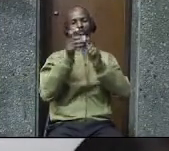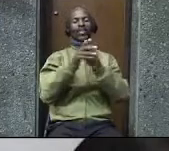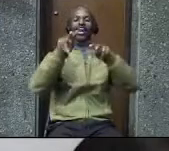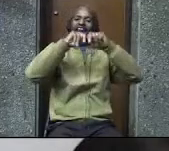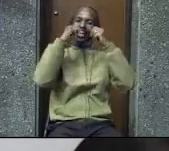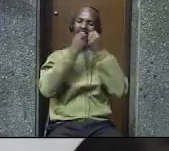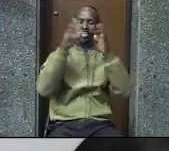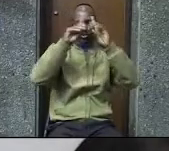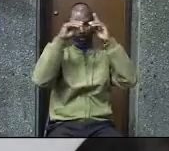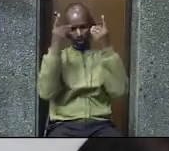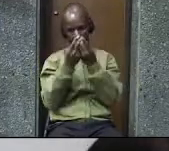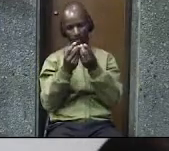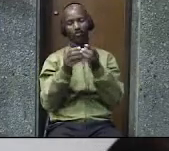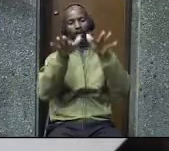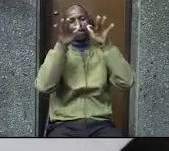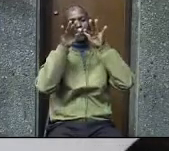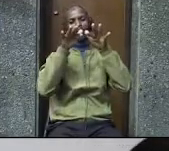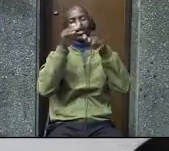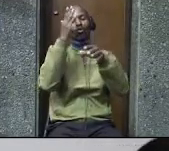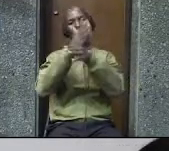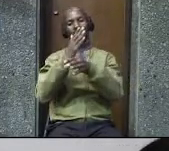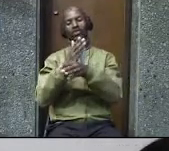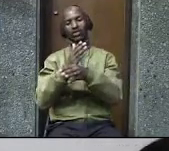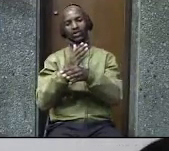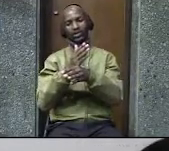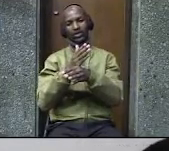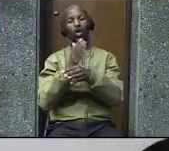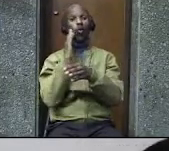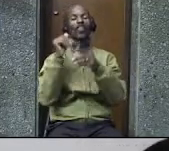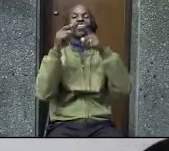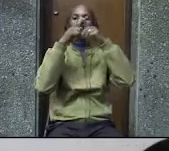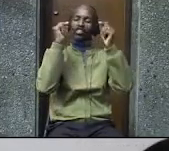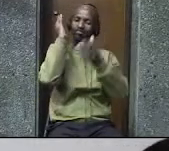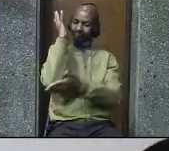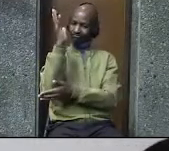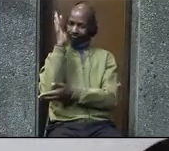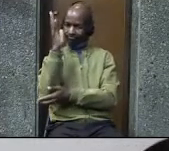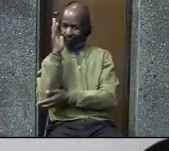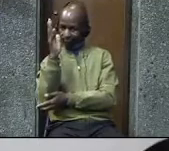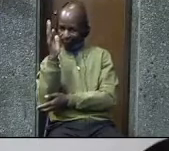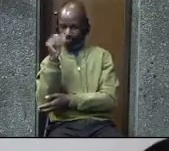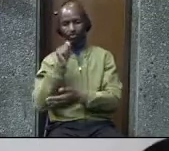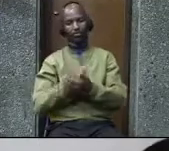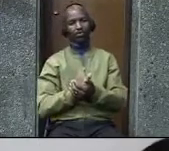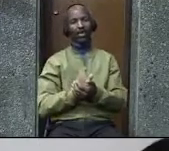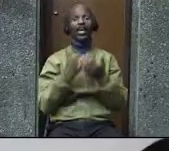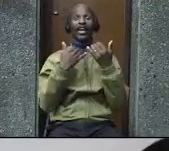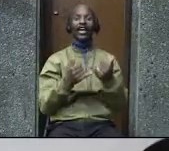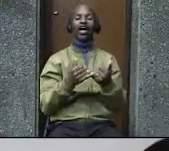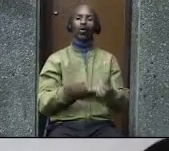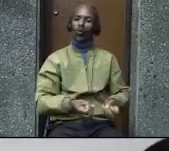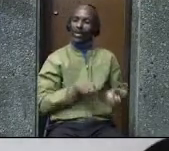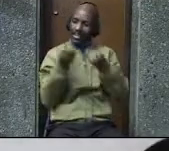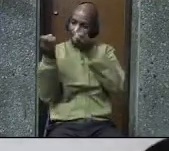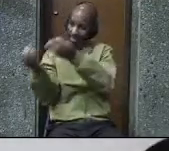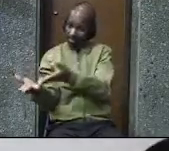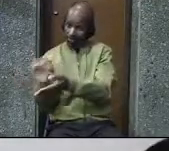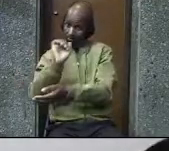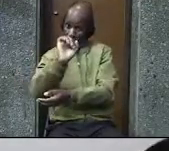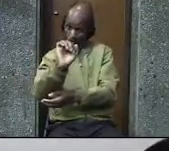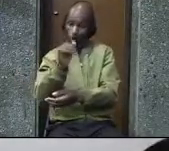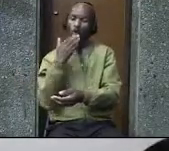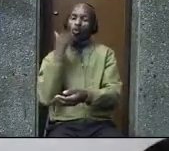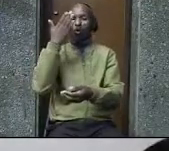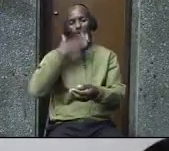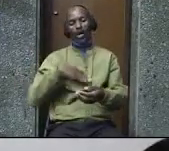National Department of Public Works. After the presentations are on, then we hand it over to you,